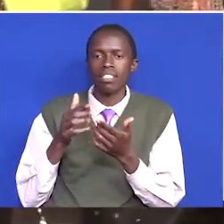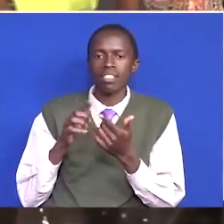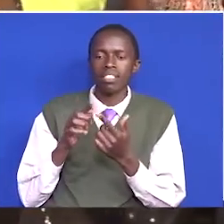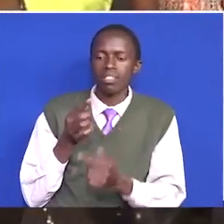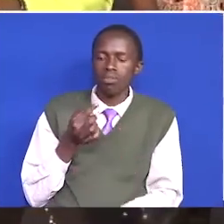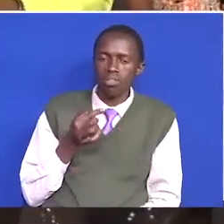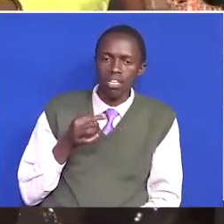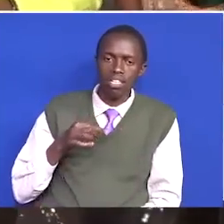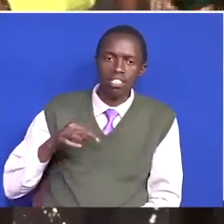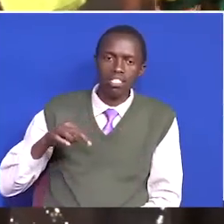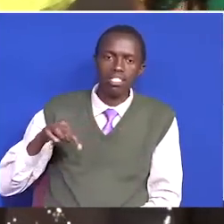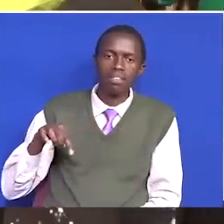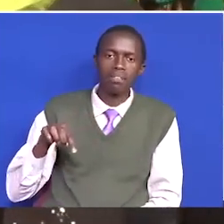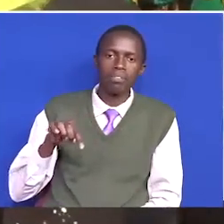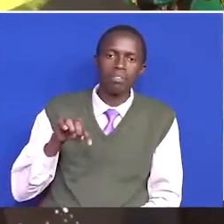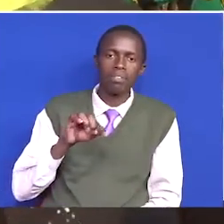us.